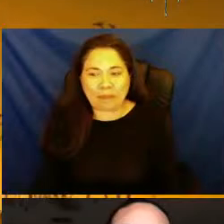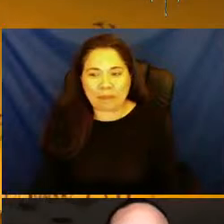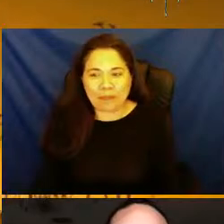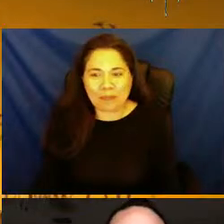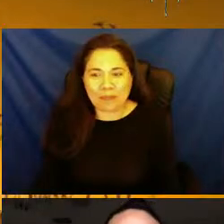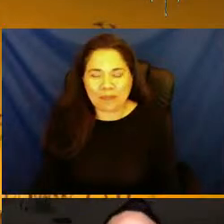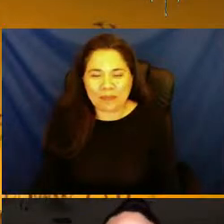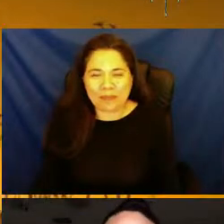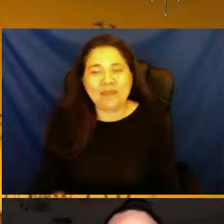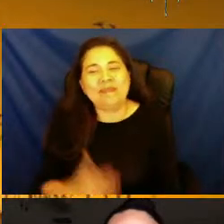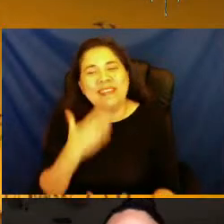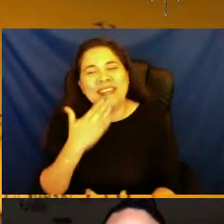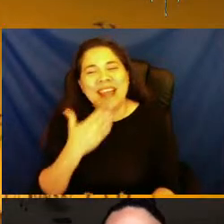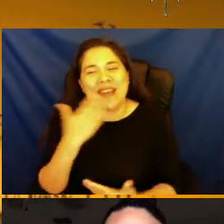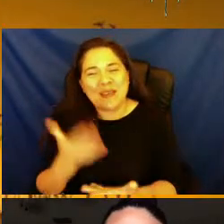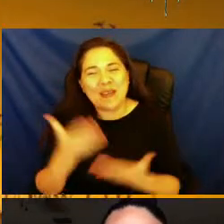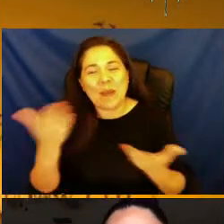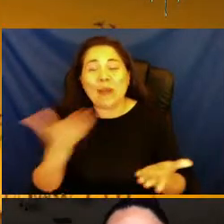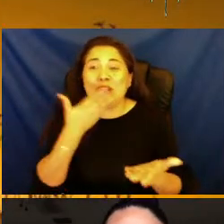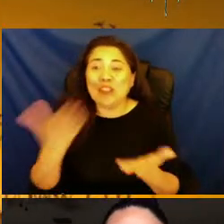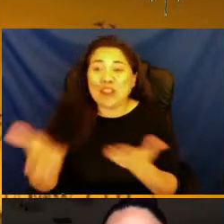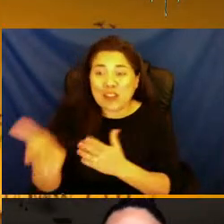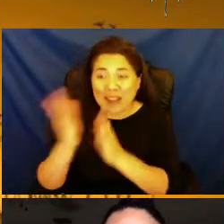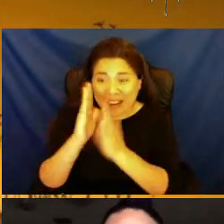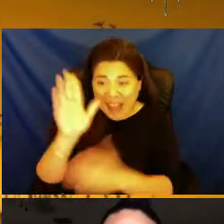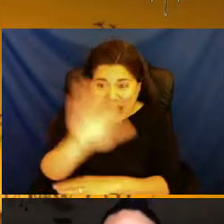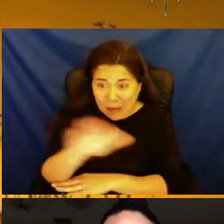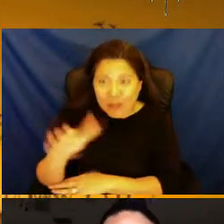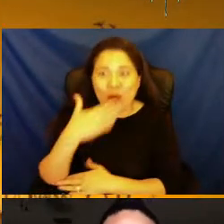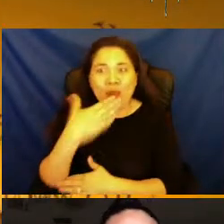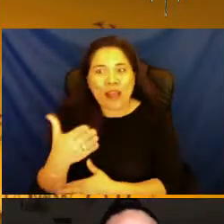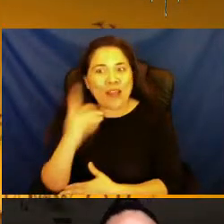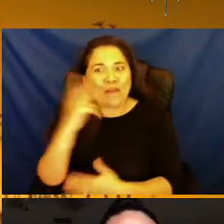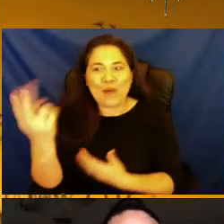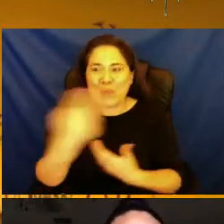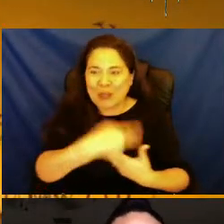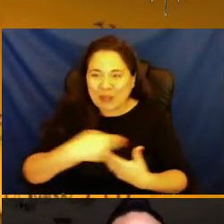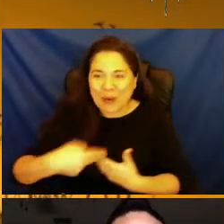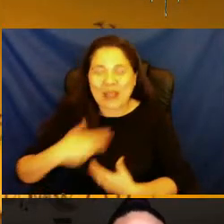Yes. Thank you so much. Good afternoon, everybody. Thank you so much for joining us.